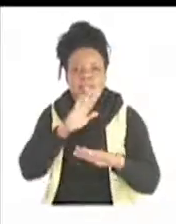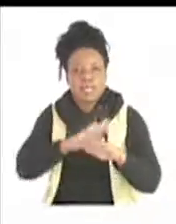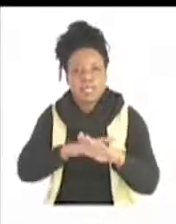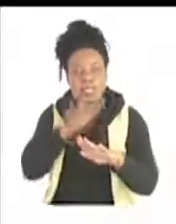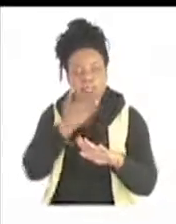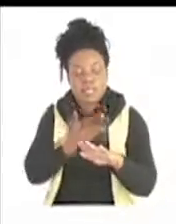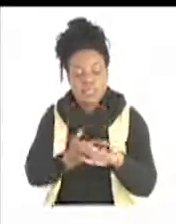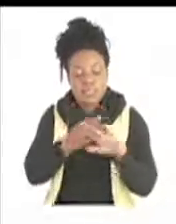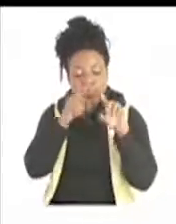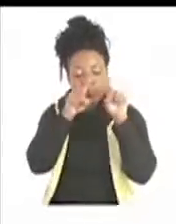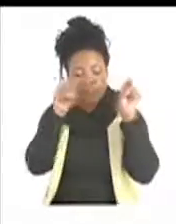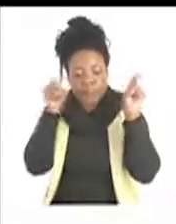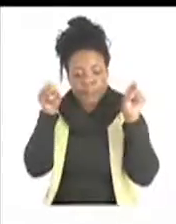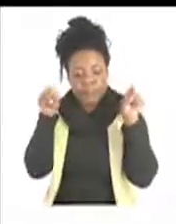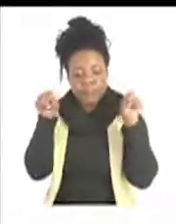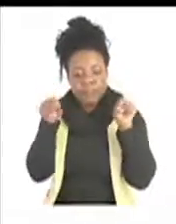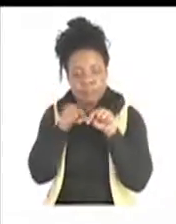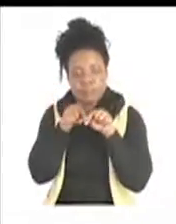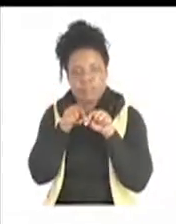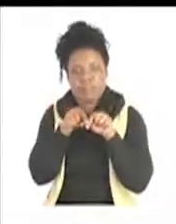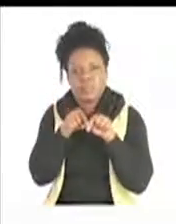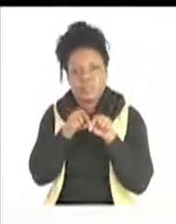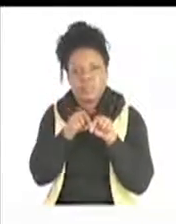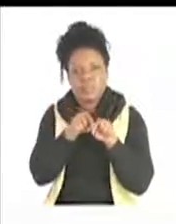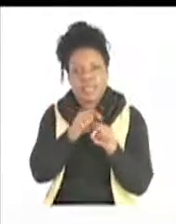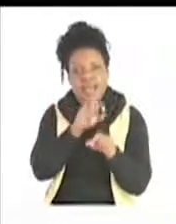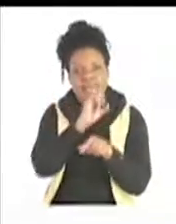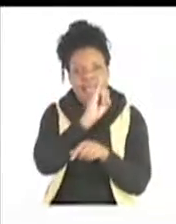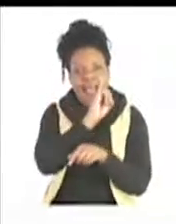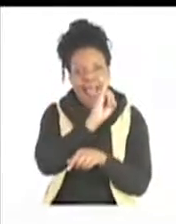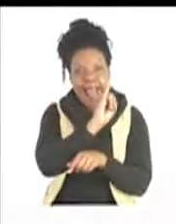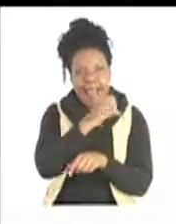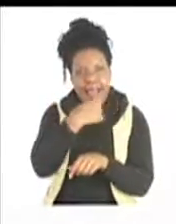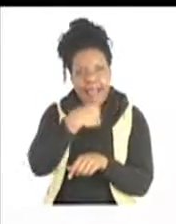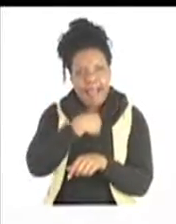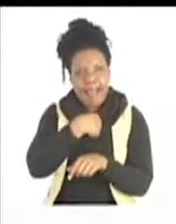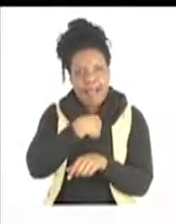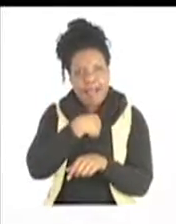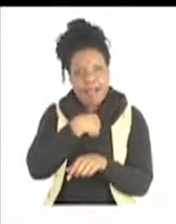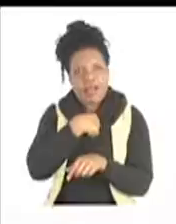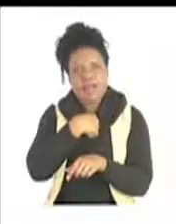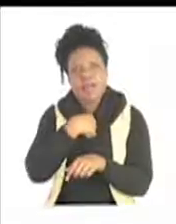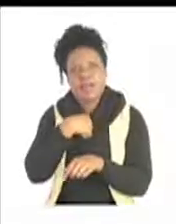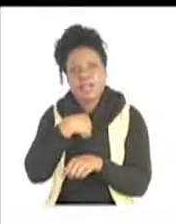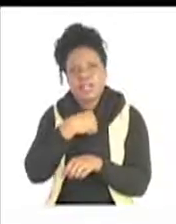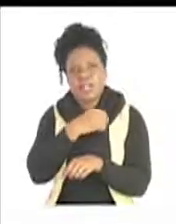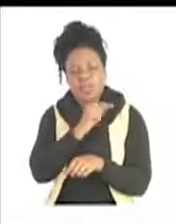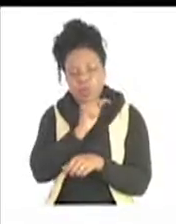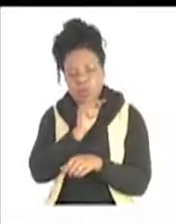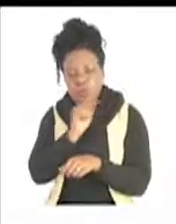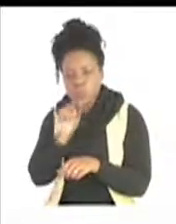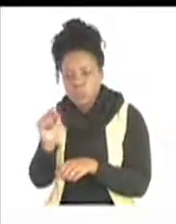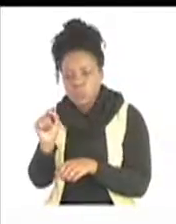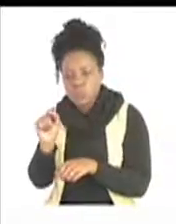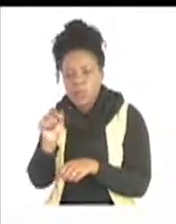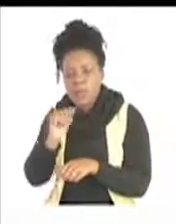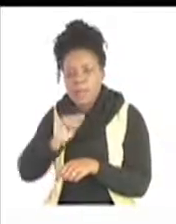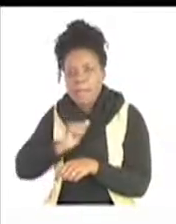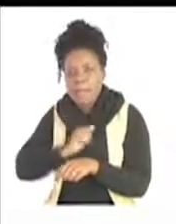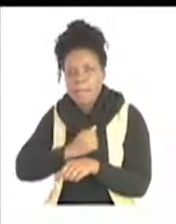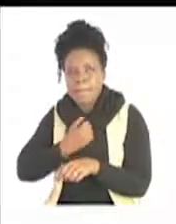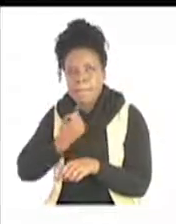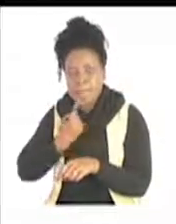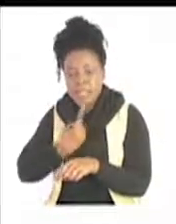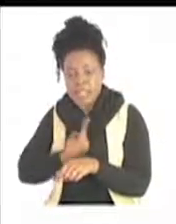are given for you. I is an example of a personal pronoun, but when we have